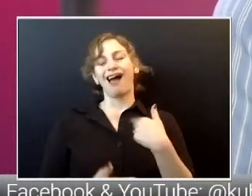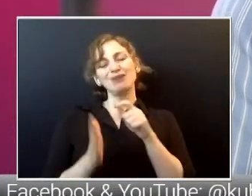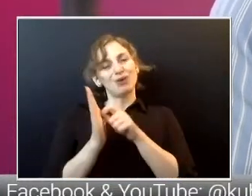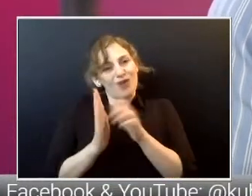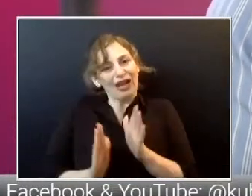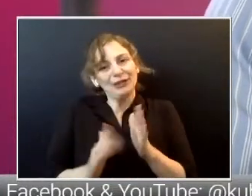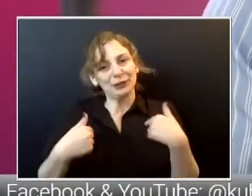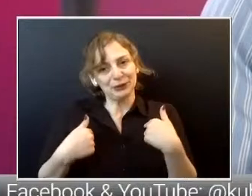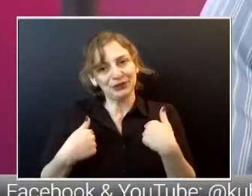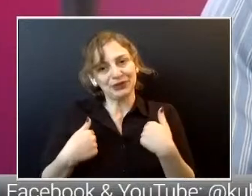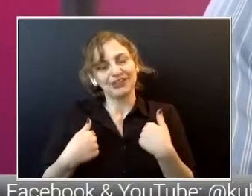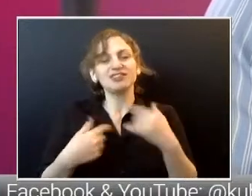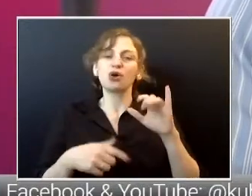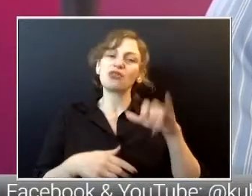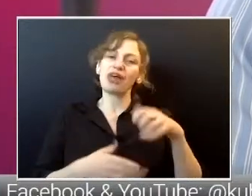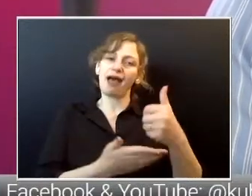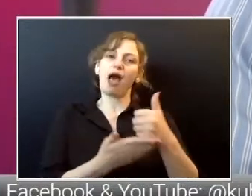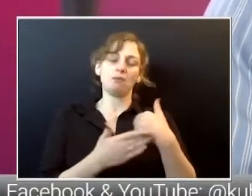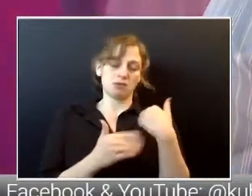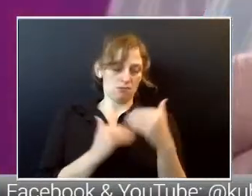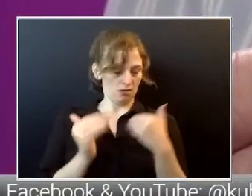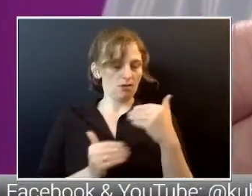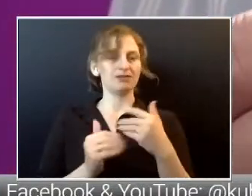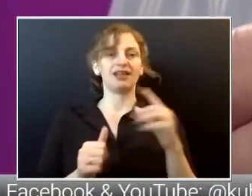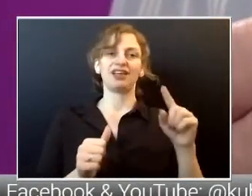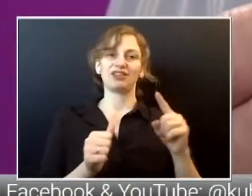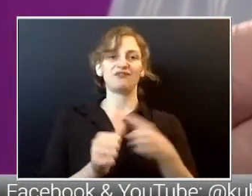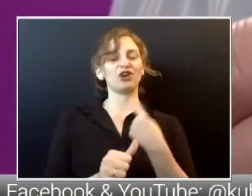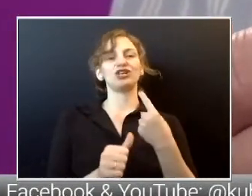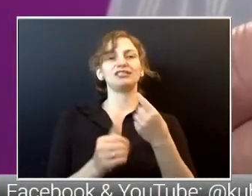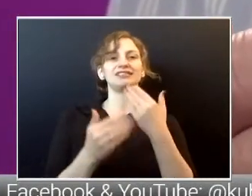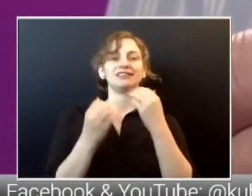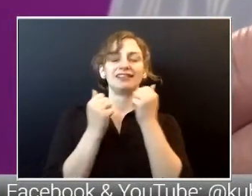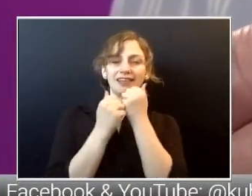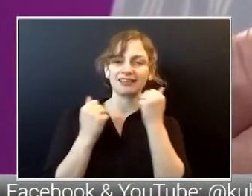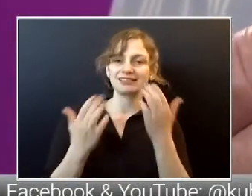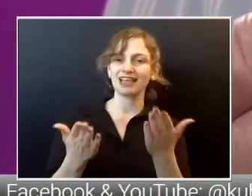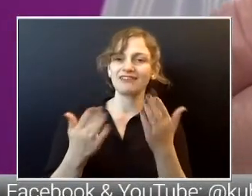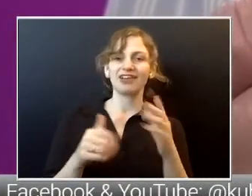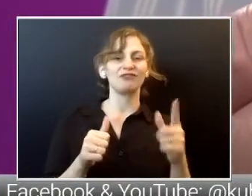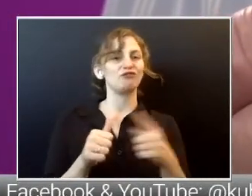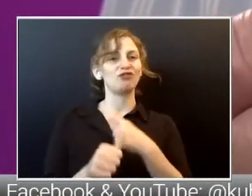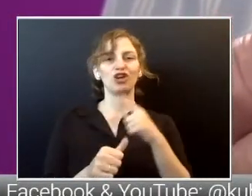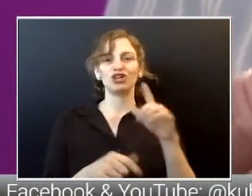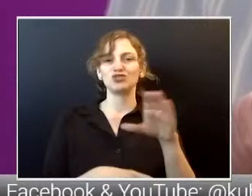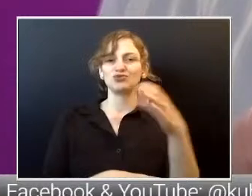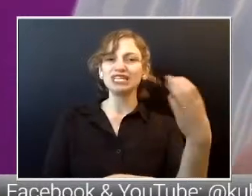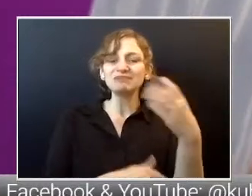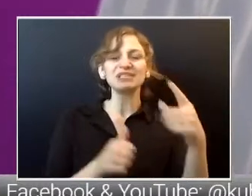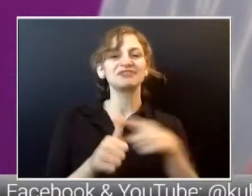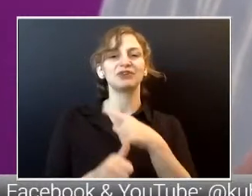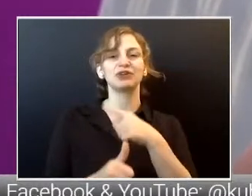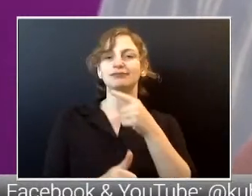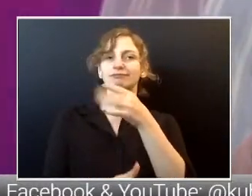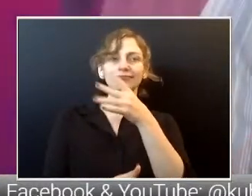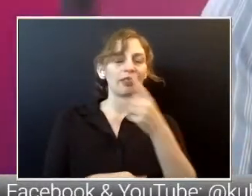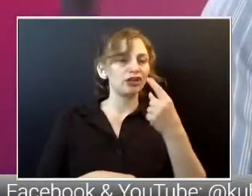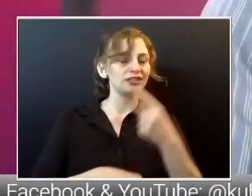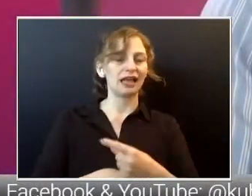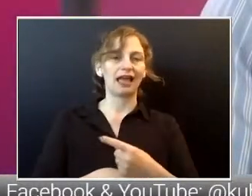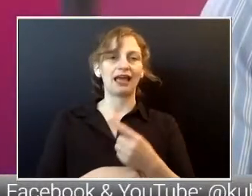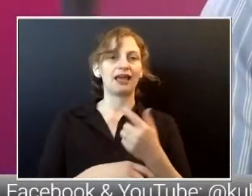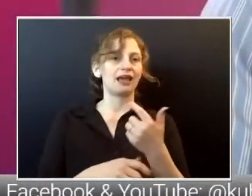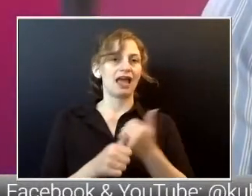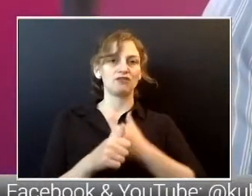like the first Thanksgiving, the first Christmas, the first Mother's Day, you're just very thankful you're alive. Right. And then just for